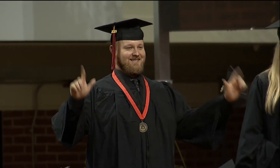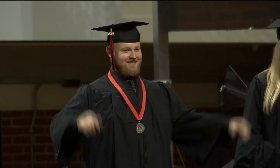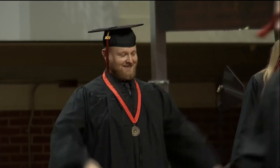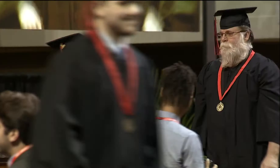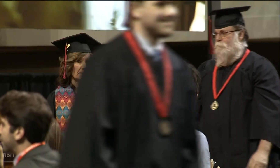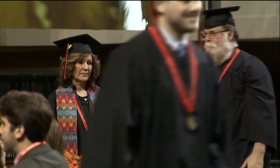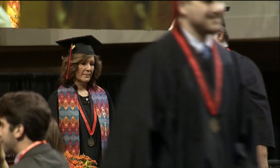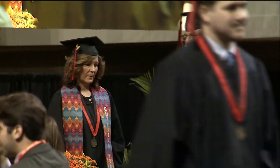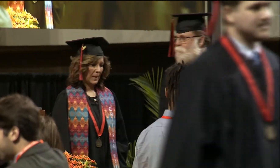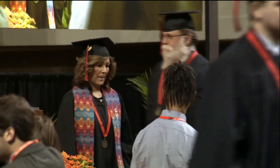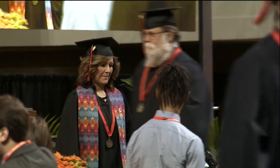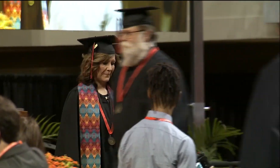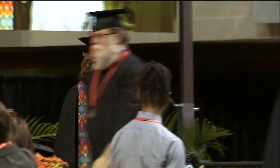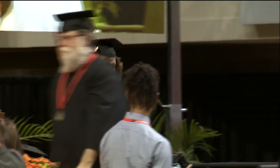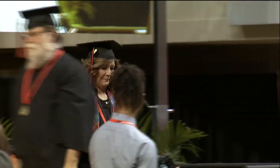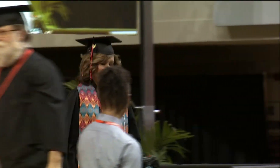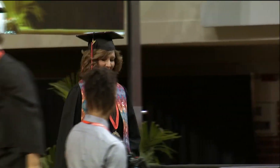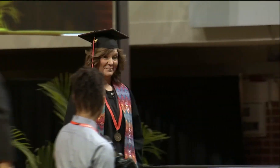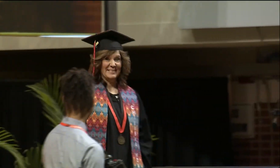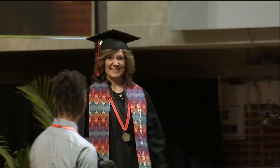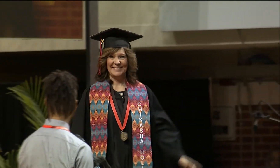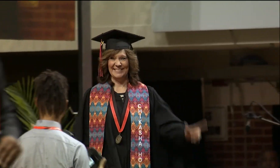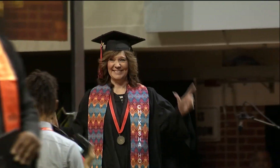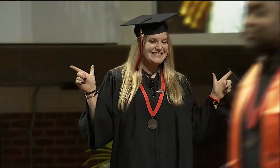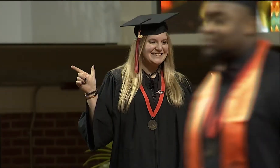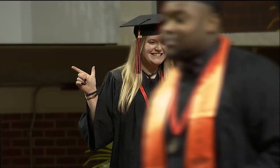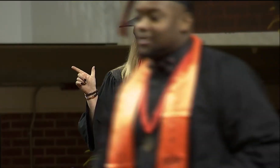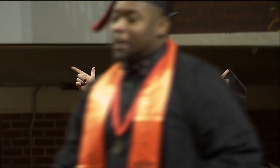Davis. Nancy Howell.